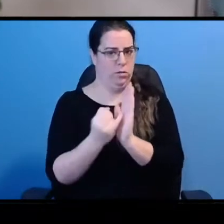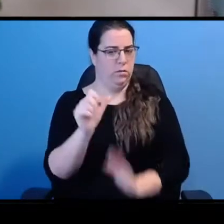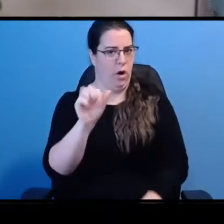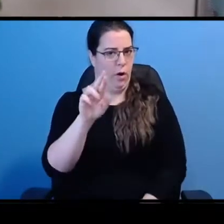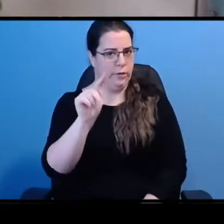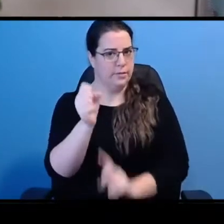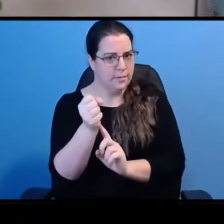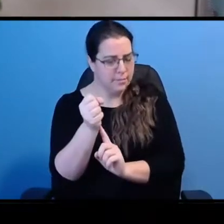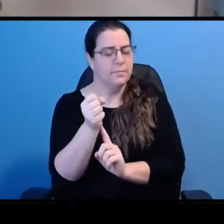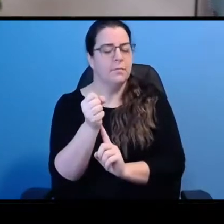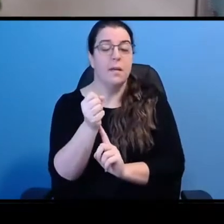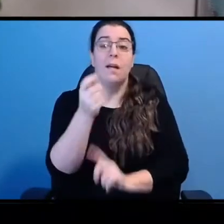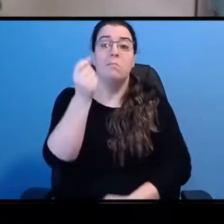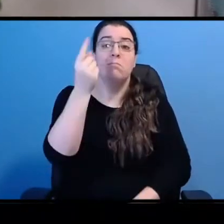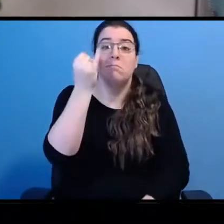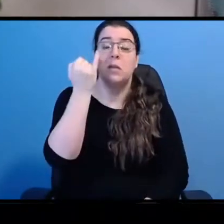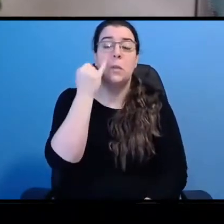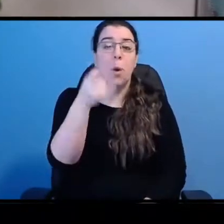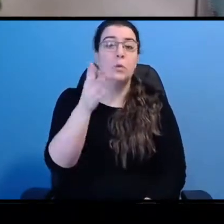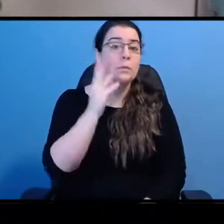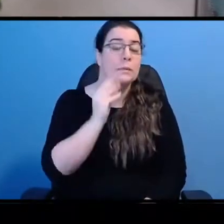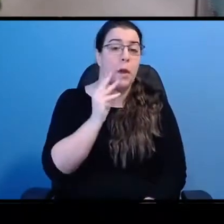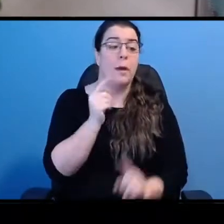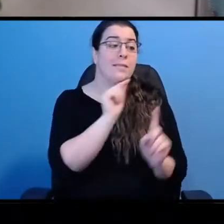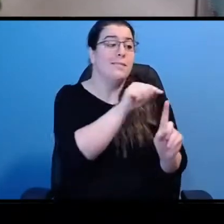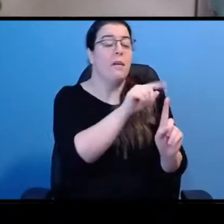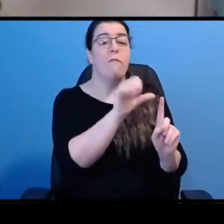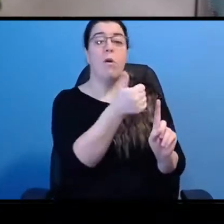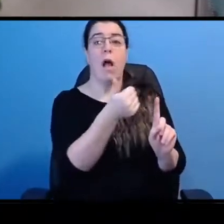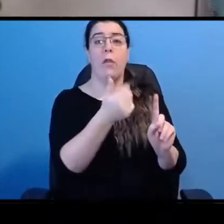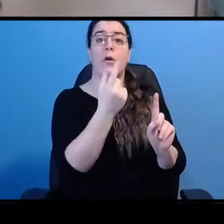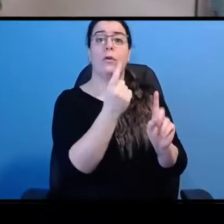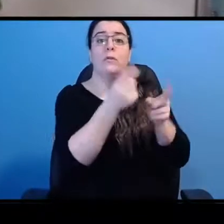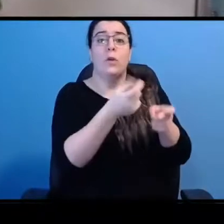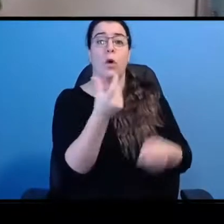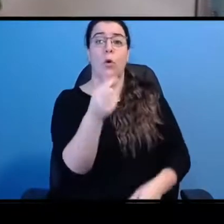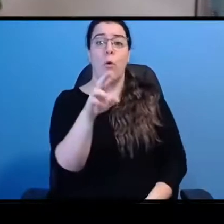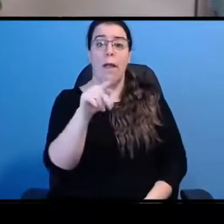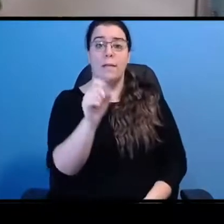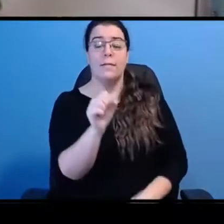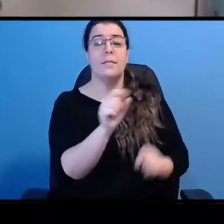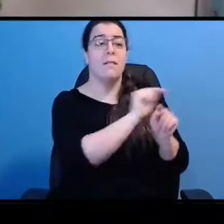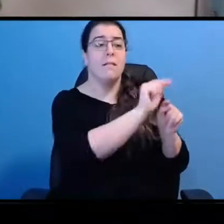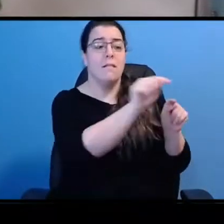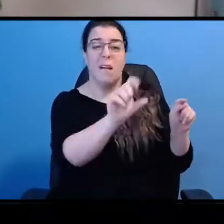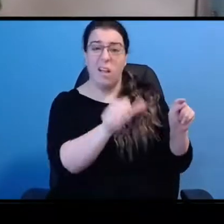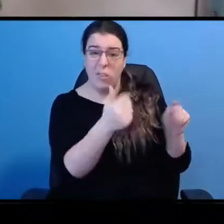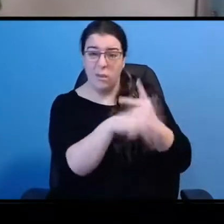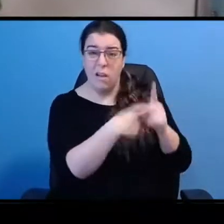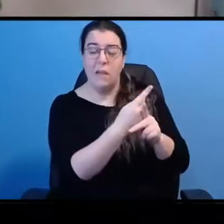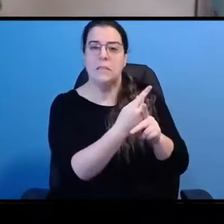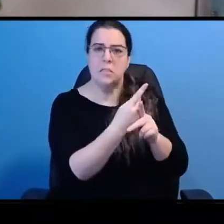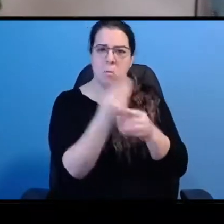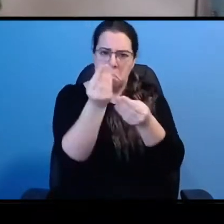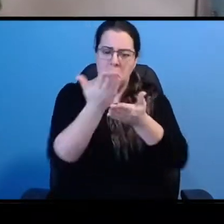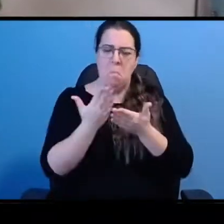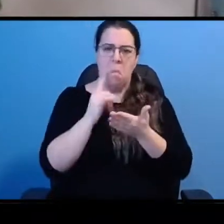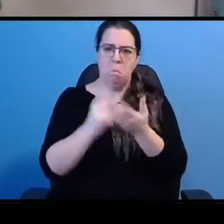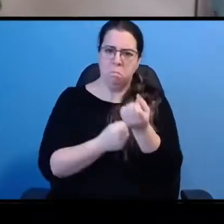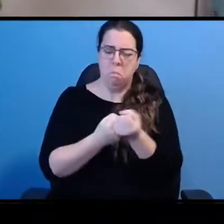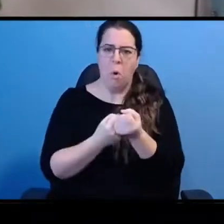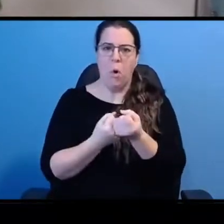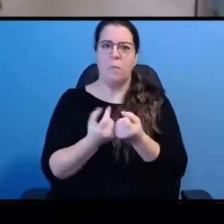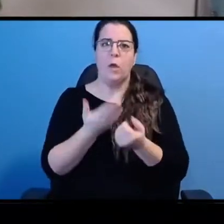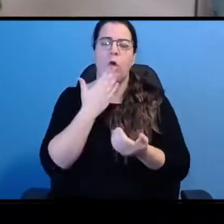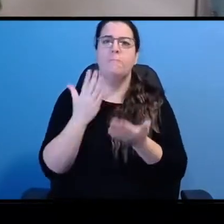an email at hello@baaff.ca. So we're going to start and I think this is really important, by